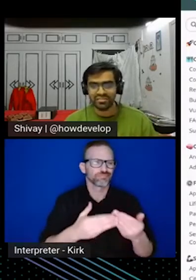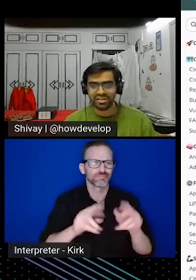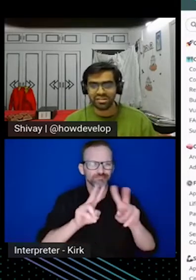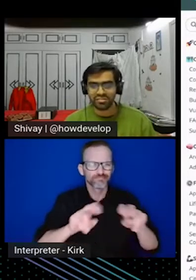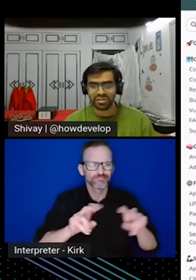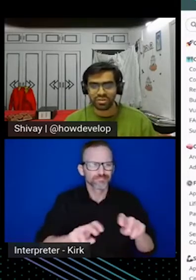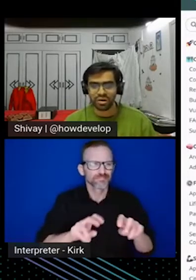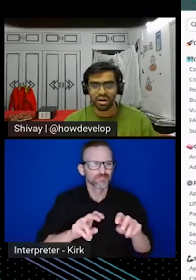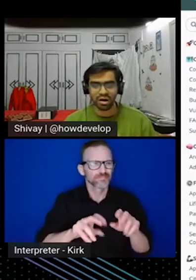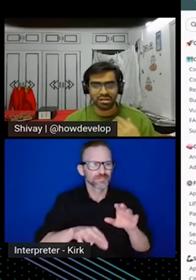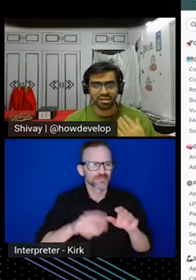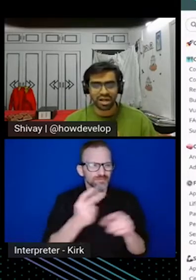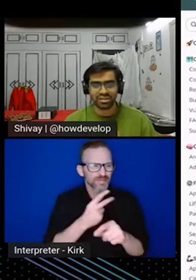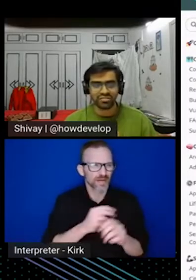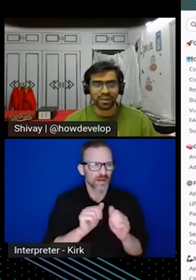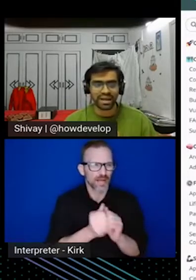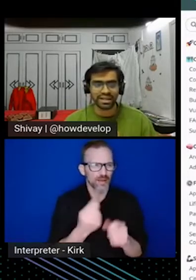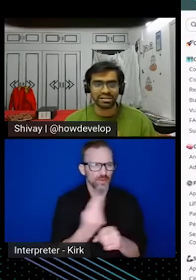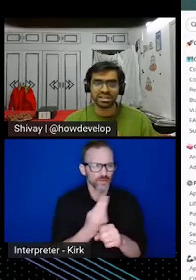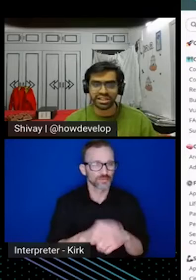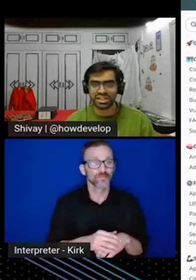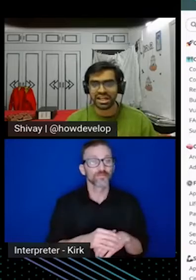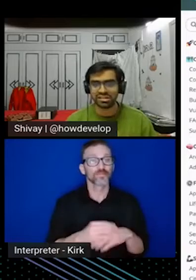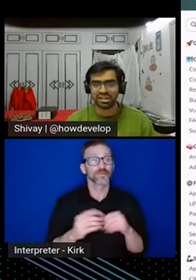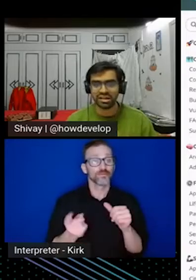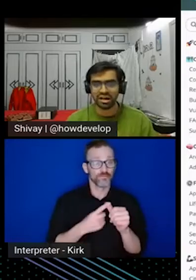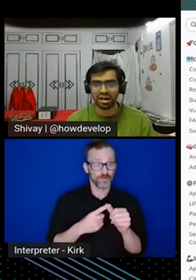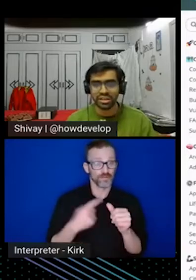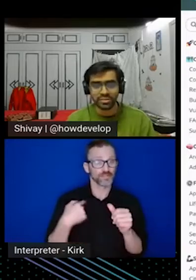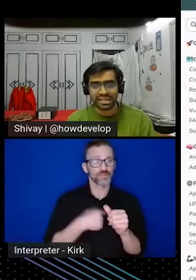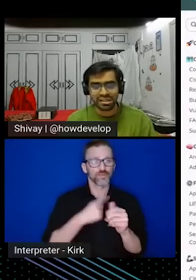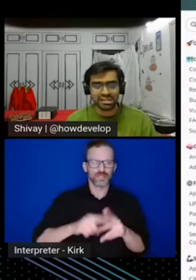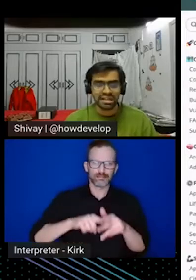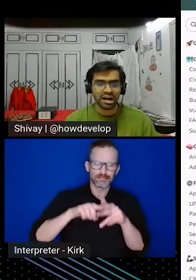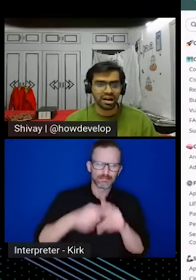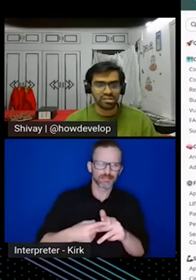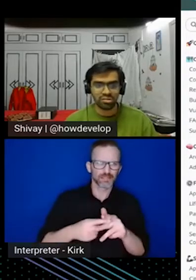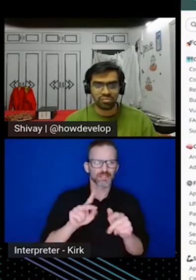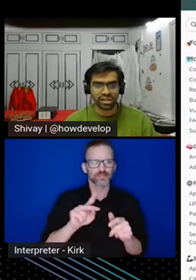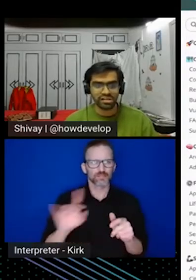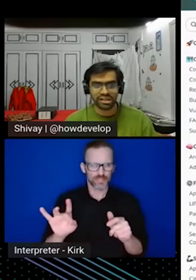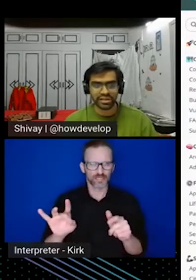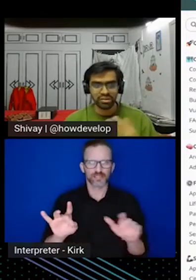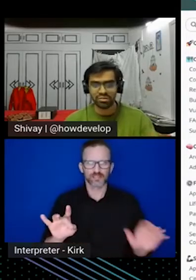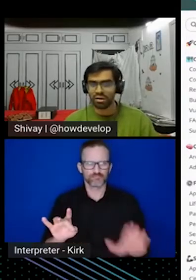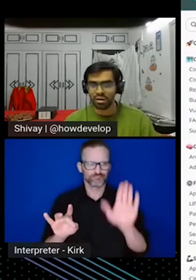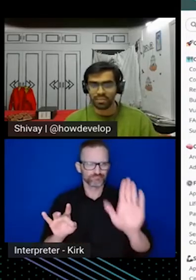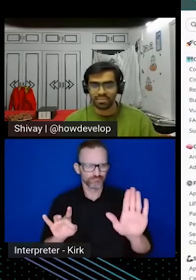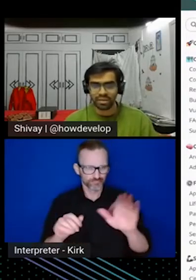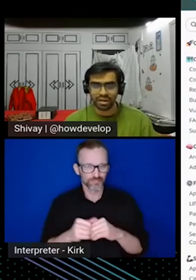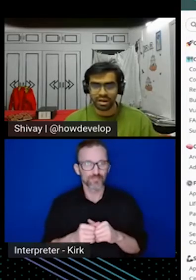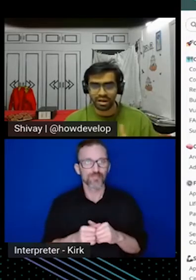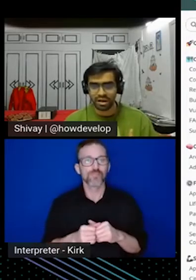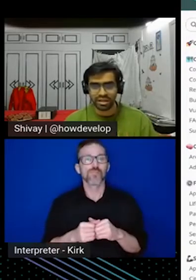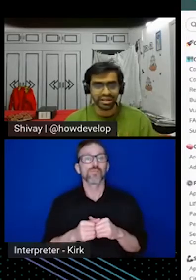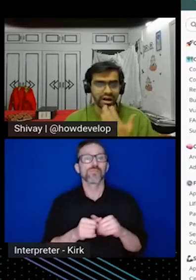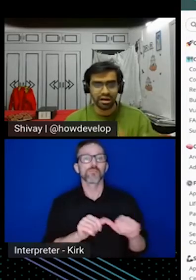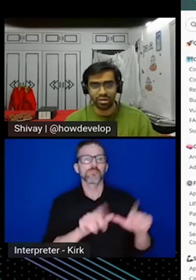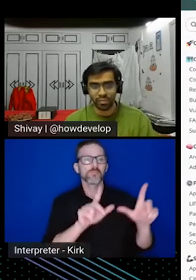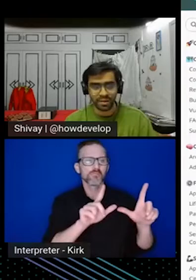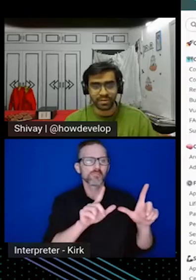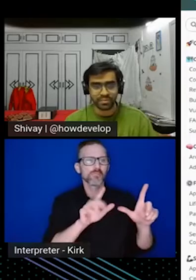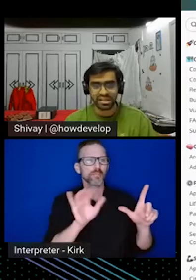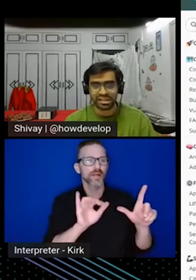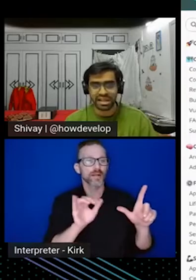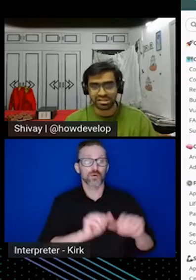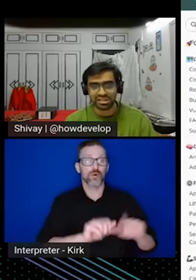where we sort of start off by just initializing Kubernetes, so we can just like